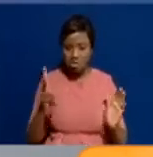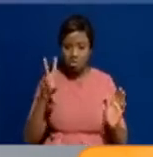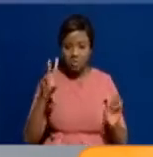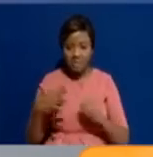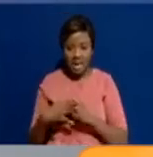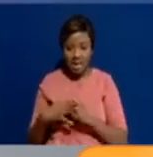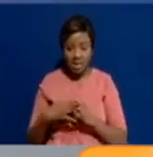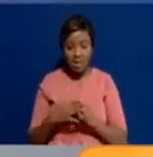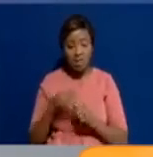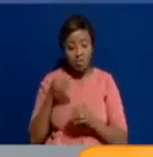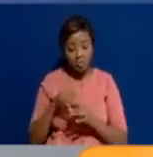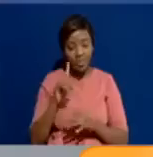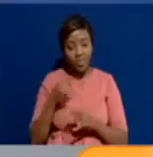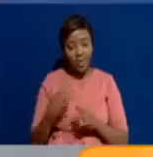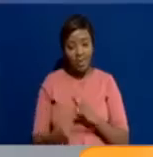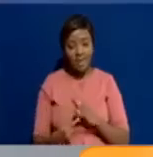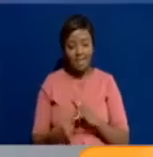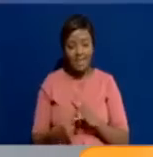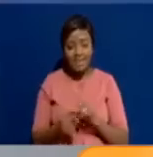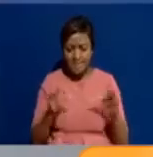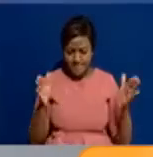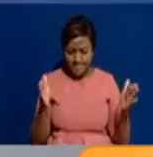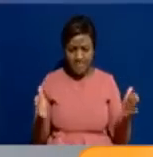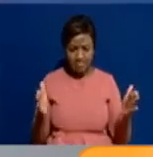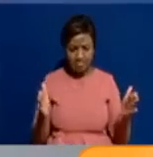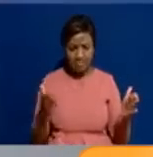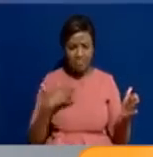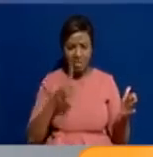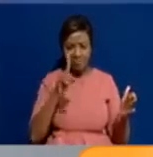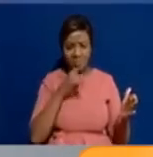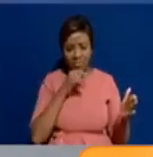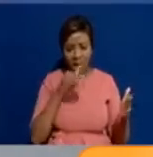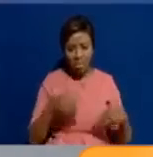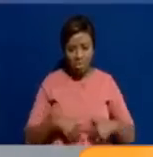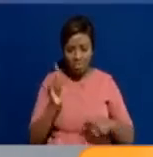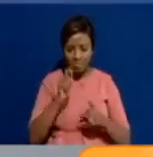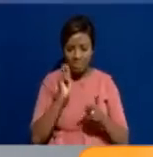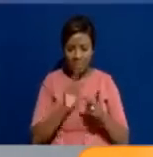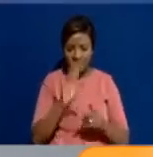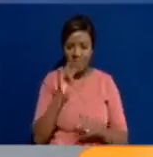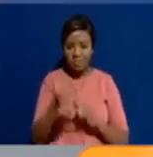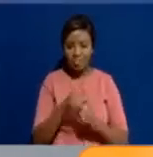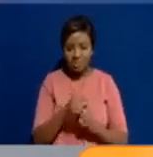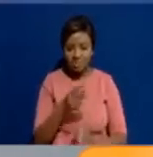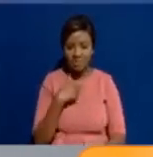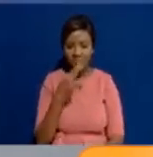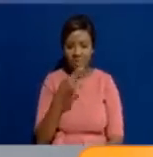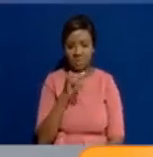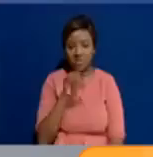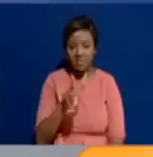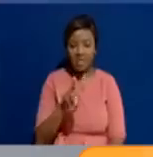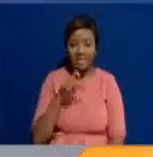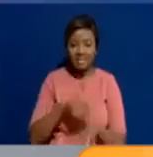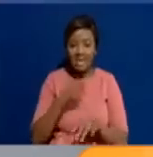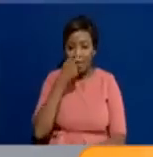the last 1 year. In this youth demographic is a young man who tested positive for HIV at the age